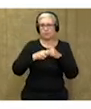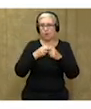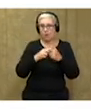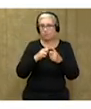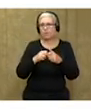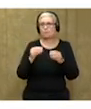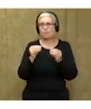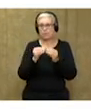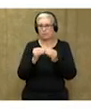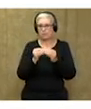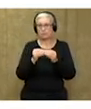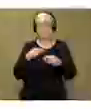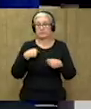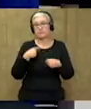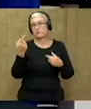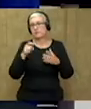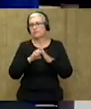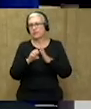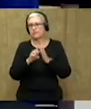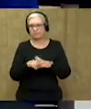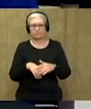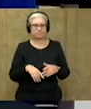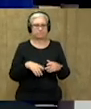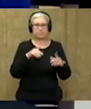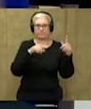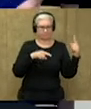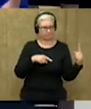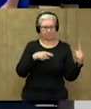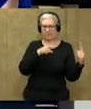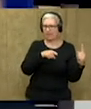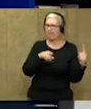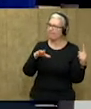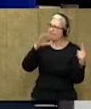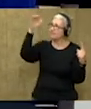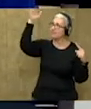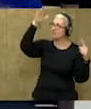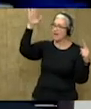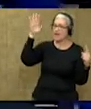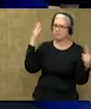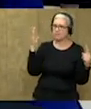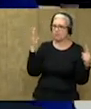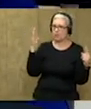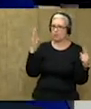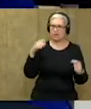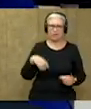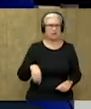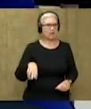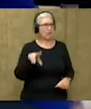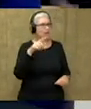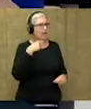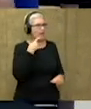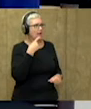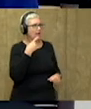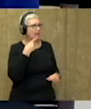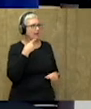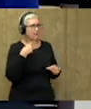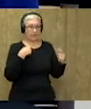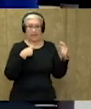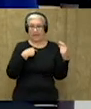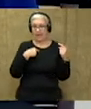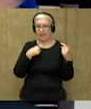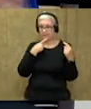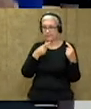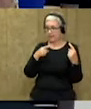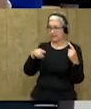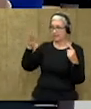the sky is blue, and I say, no, it's raining out. And then because we disagree, I'm like, I'm telling you that the sky is blue. You know, if we try to do something